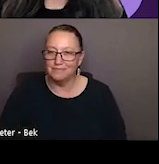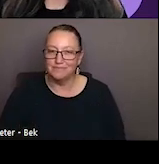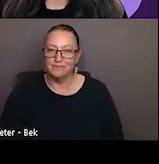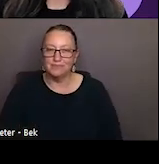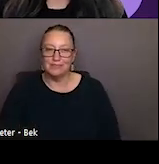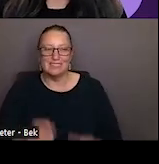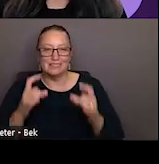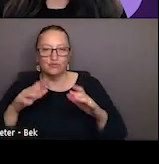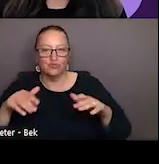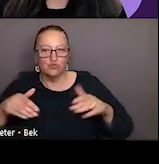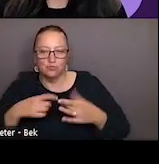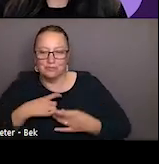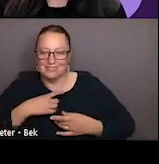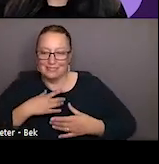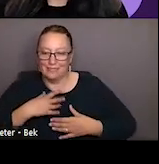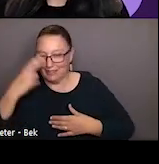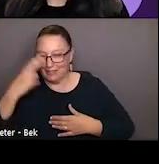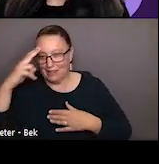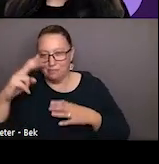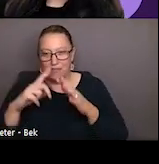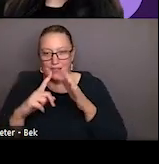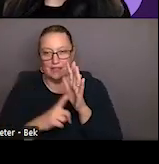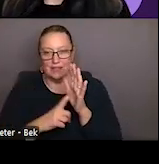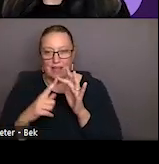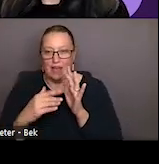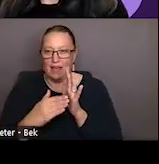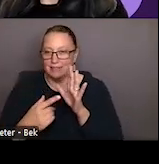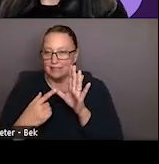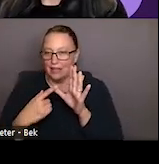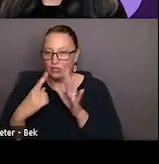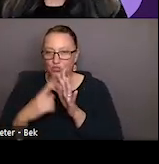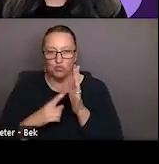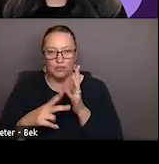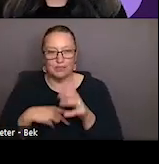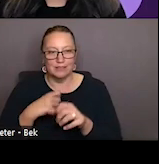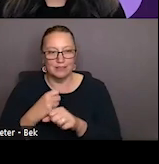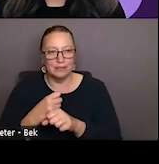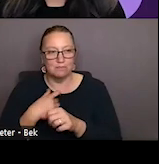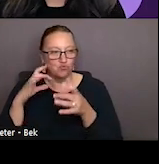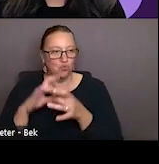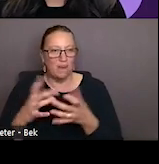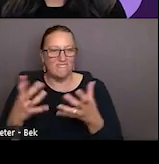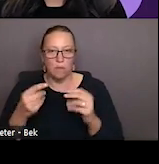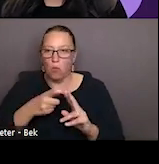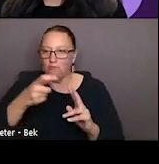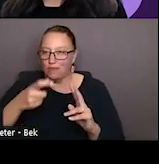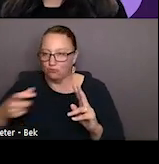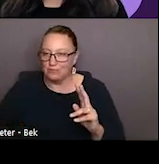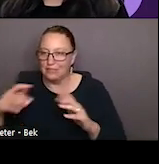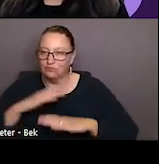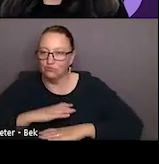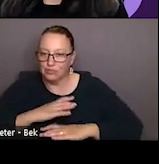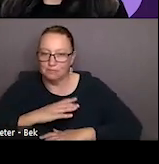I'll start by introducing myself. My name is Eliza Zhang. I'm joining from Wurundjeri country. My pronouns are she,